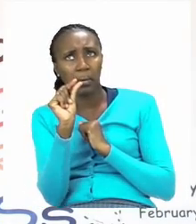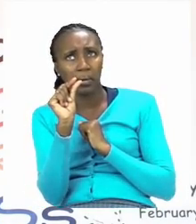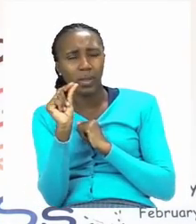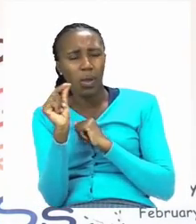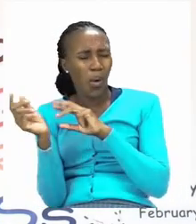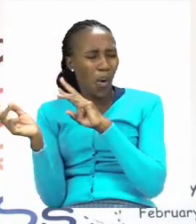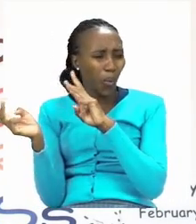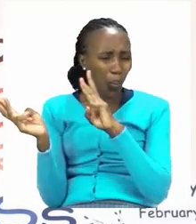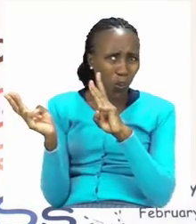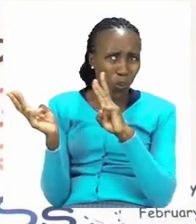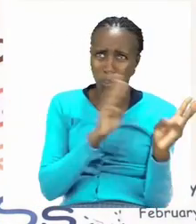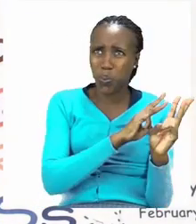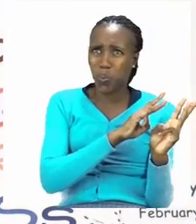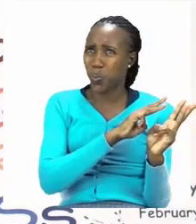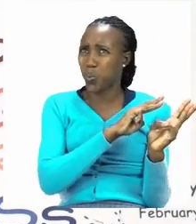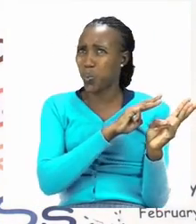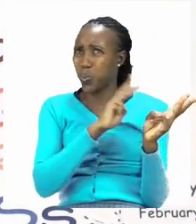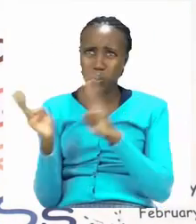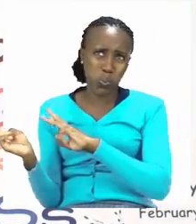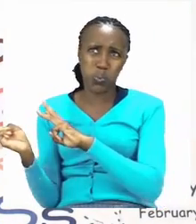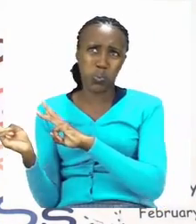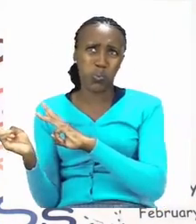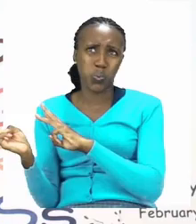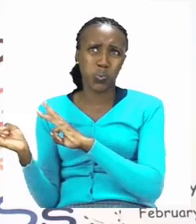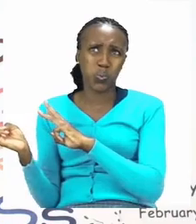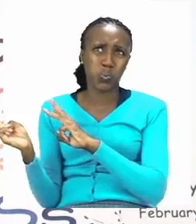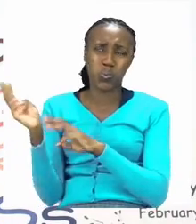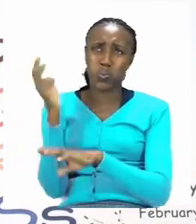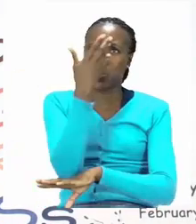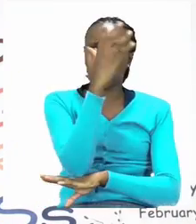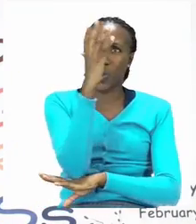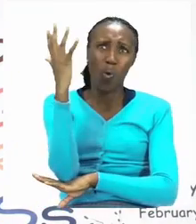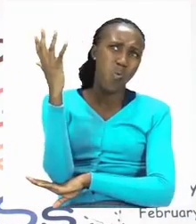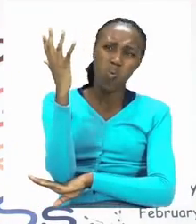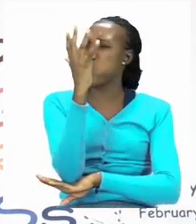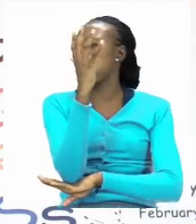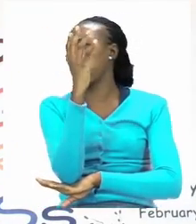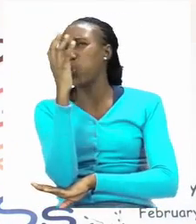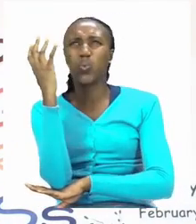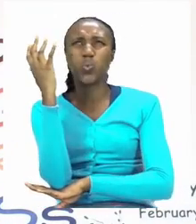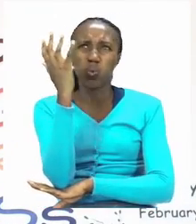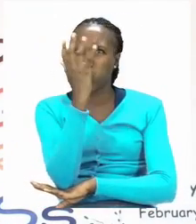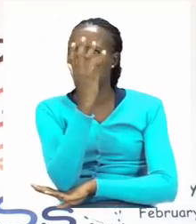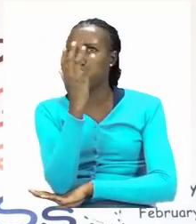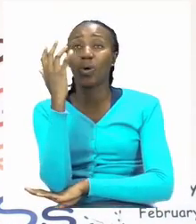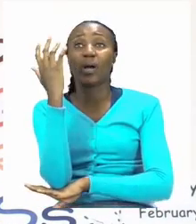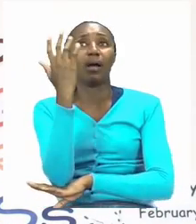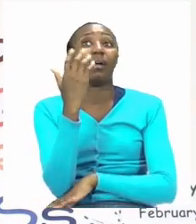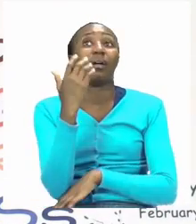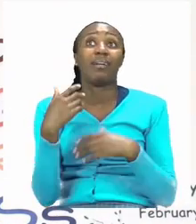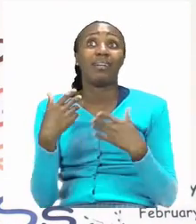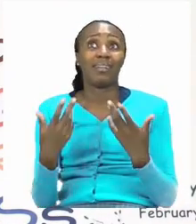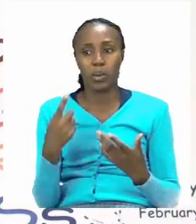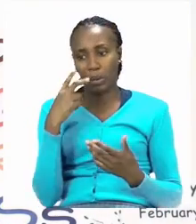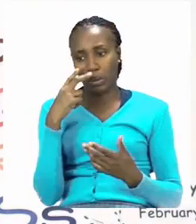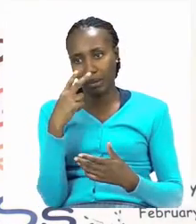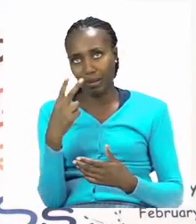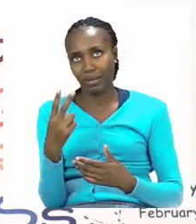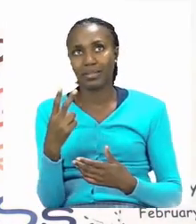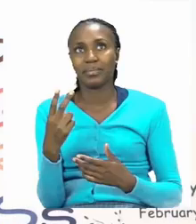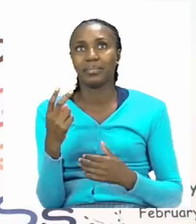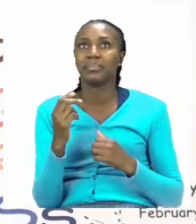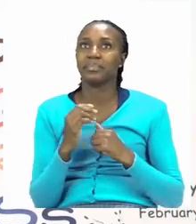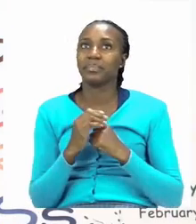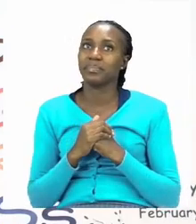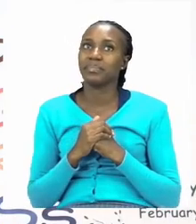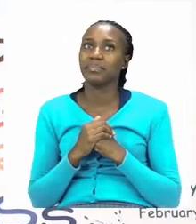wind is blowing everything, the trees, the grass, everything that is outside, including whatever